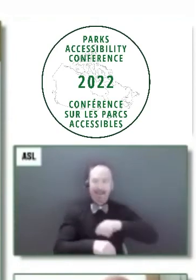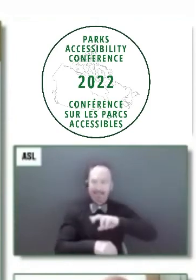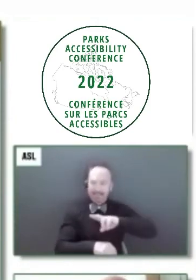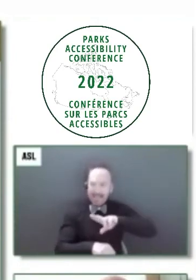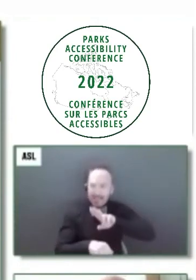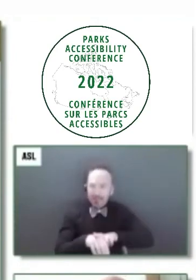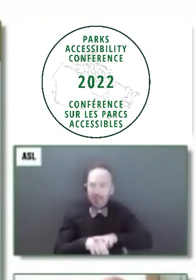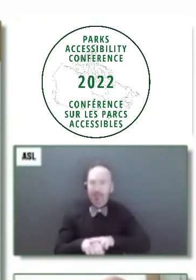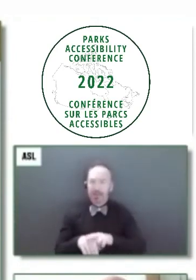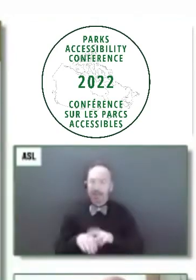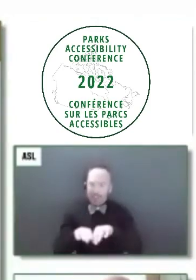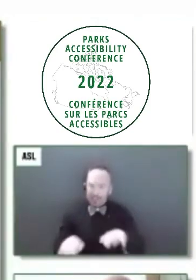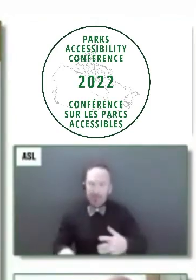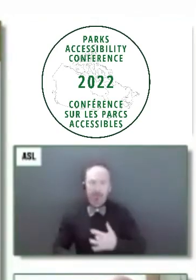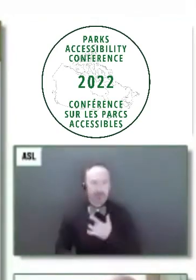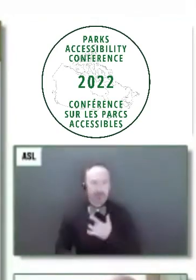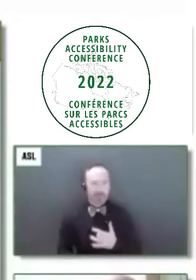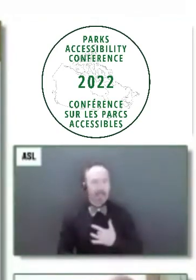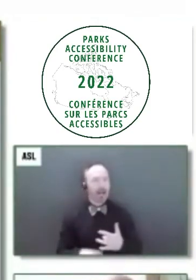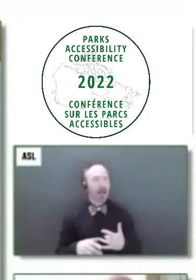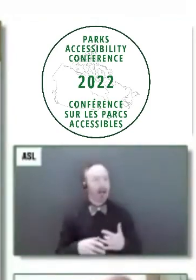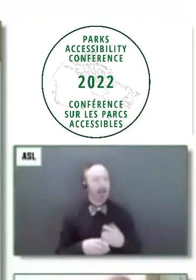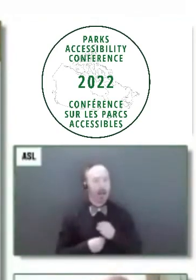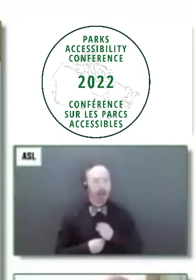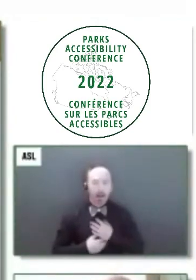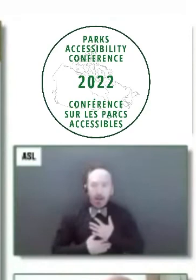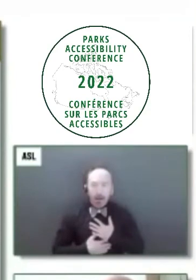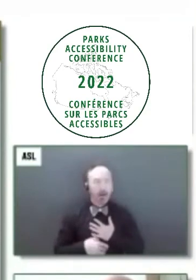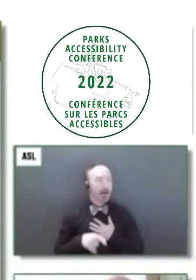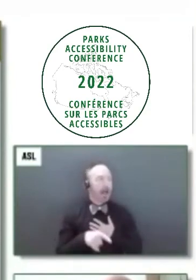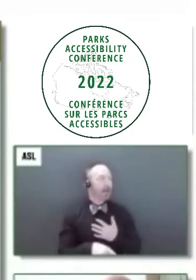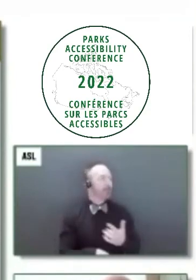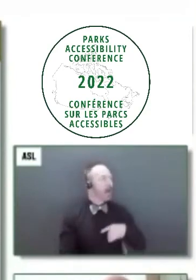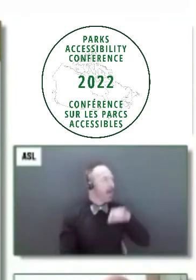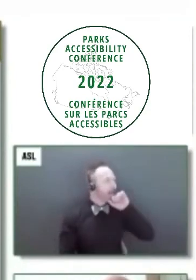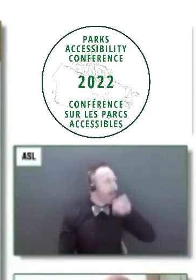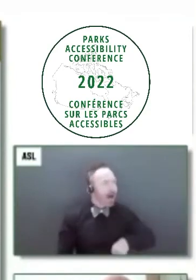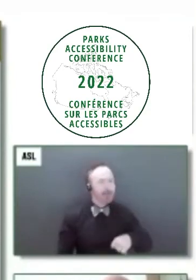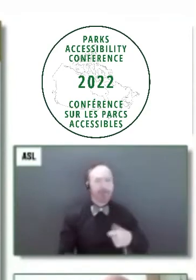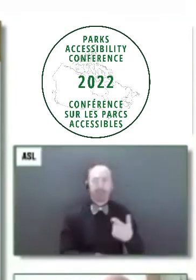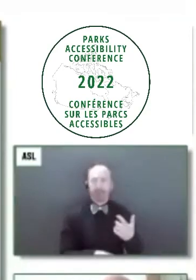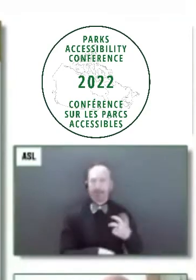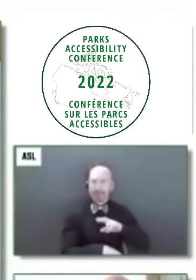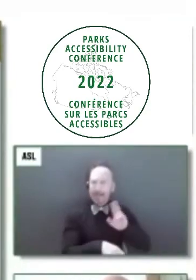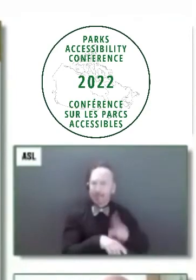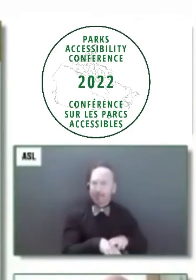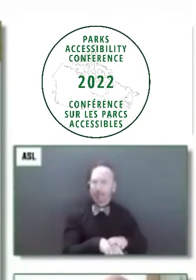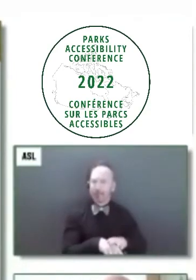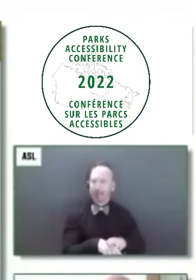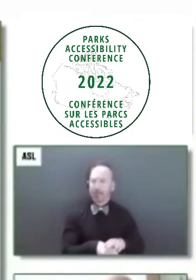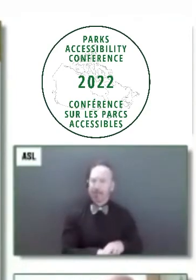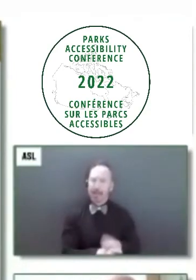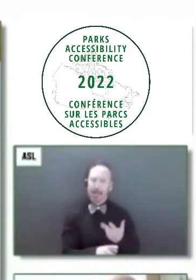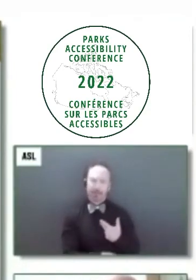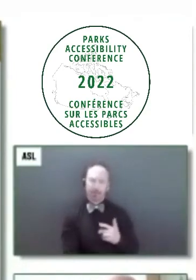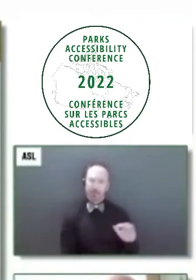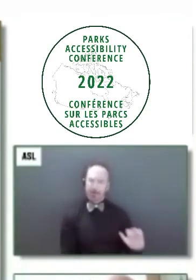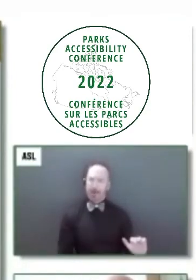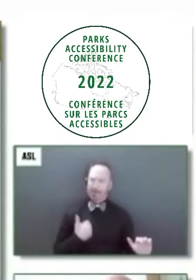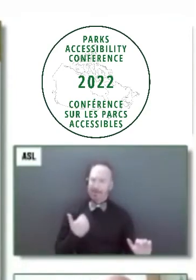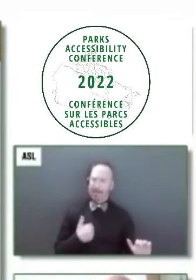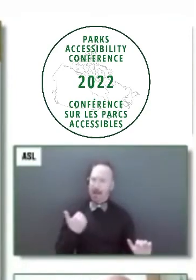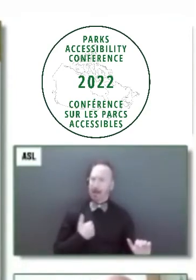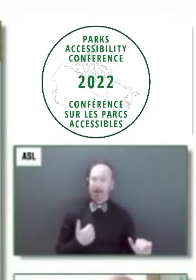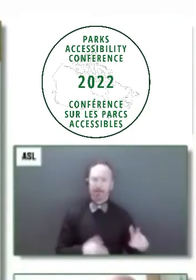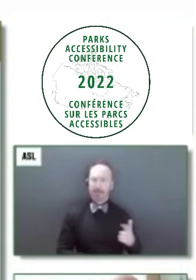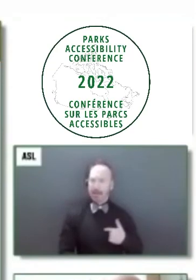of the outdoors when exposed to it at an early age. And so our kids hikes and our kids adventure days that we run are very,